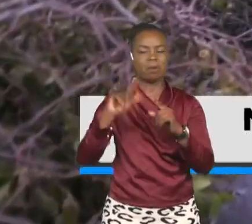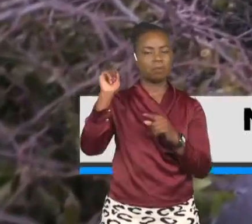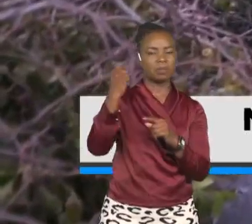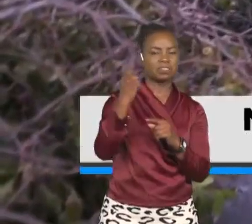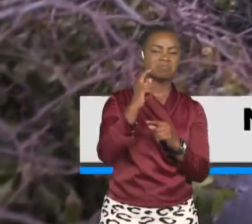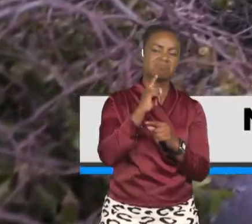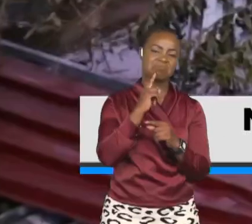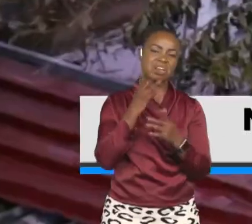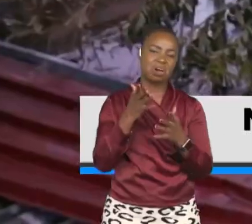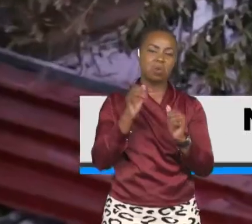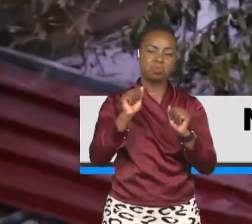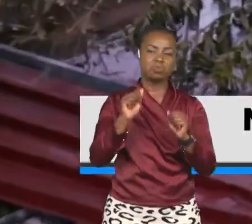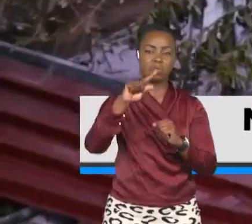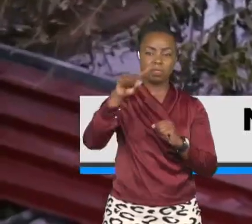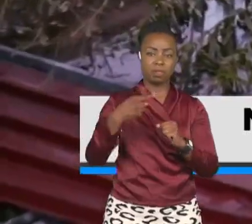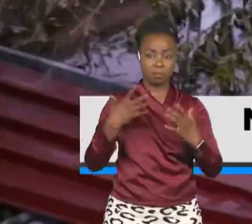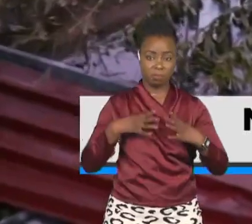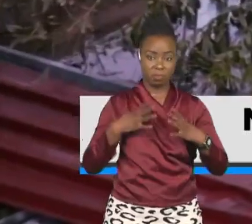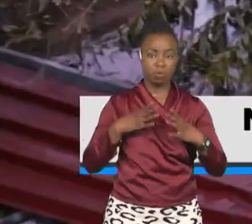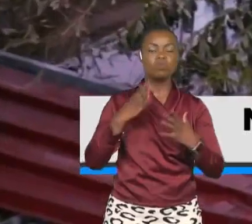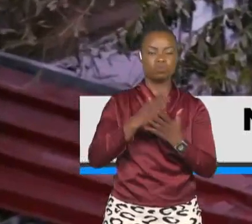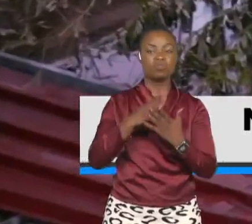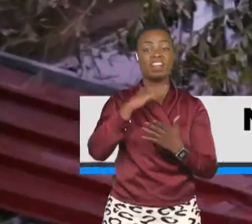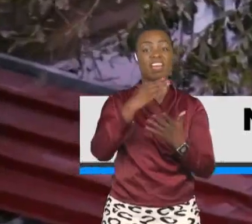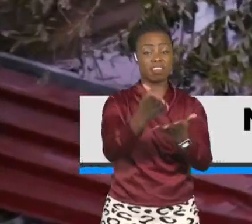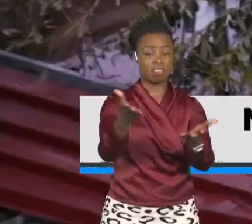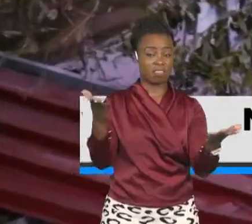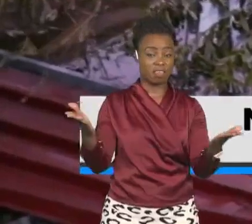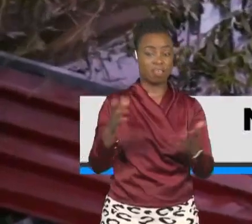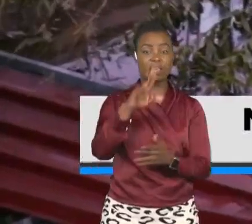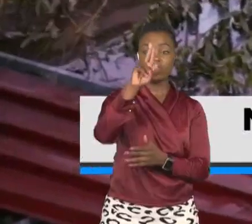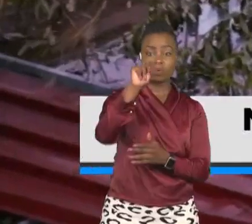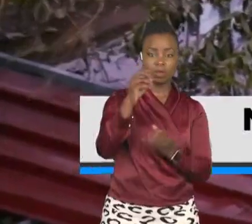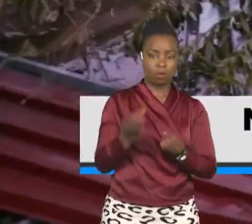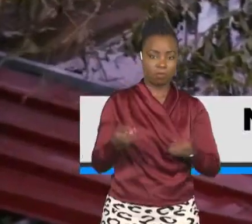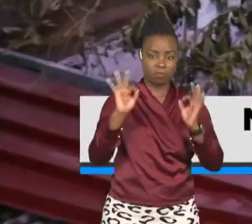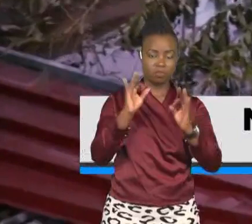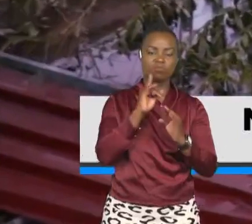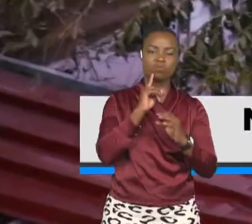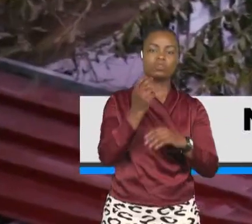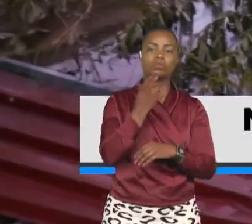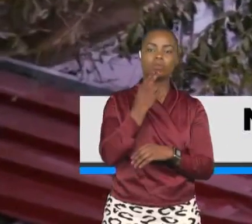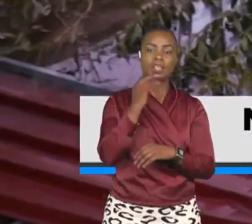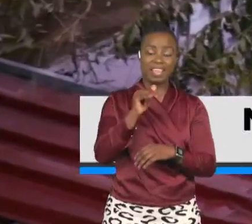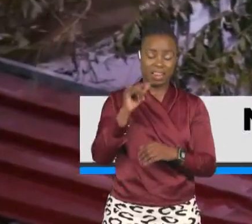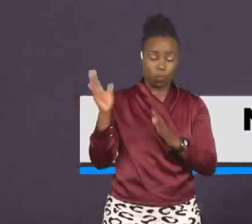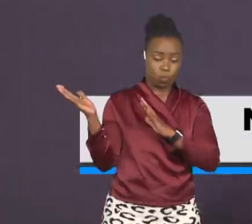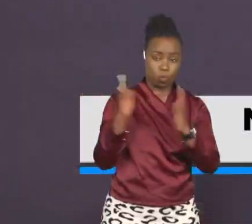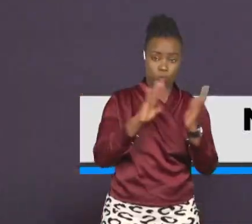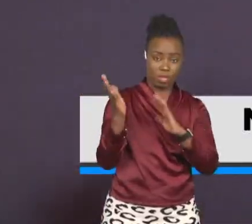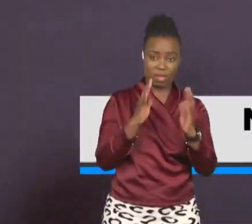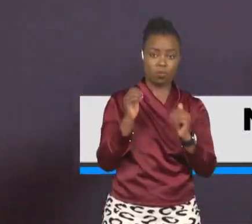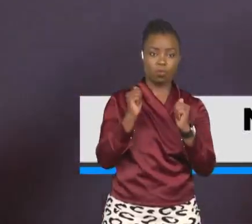now estimates more than 1,000 people may have died there. United Nations officials said on Tuesday that the winds and floods that swept